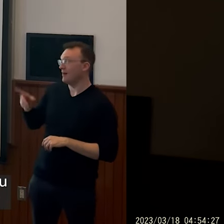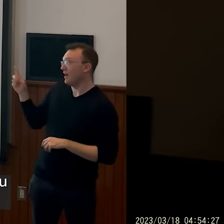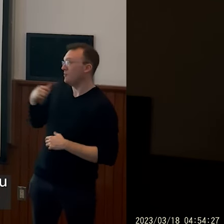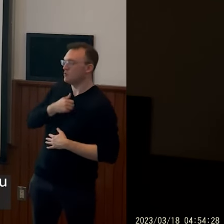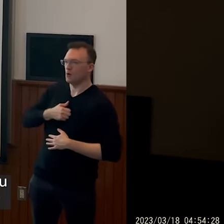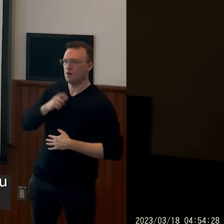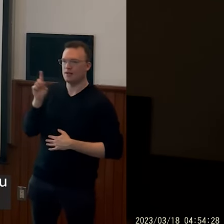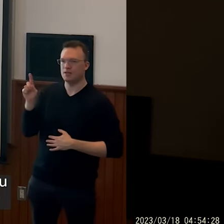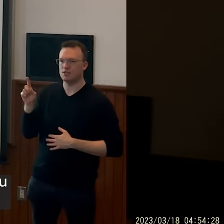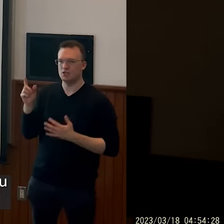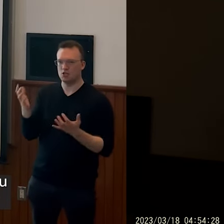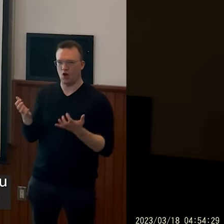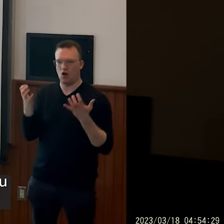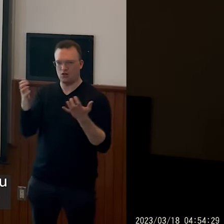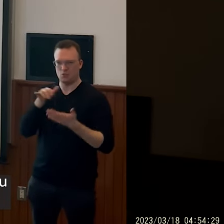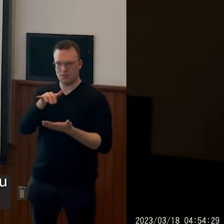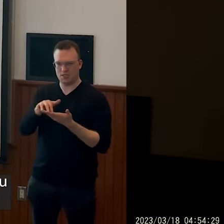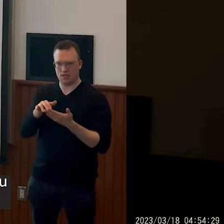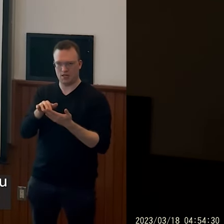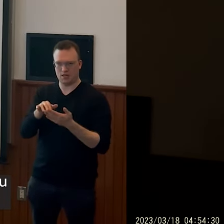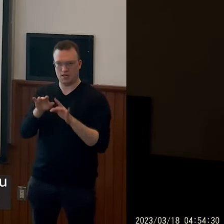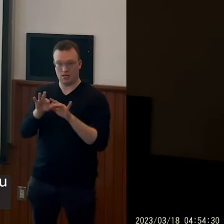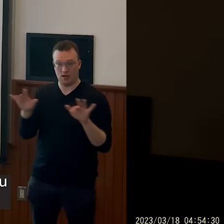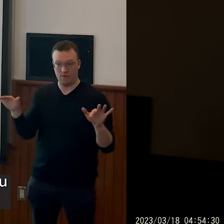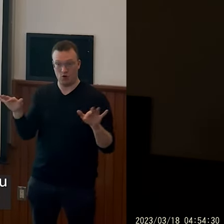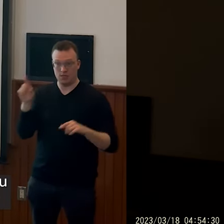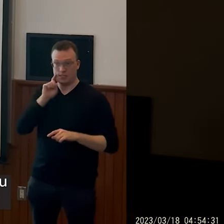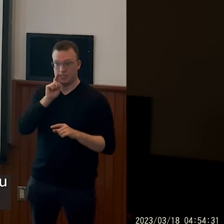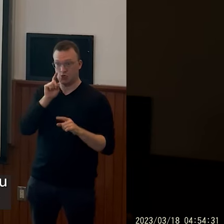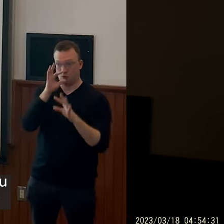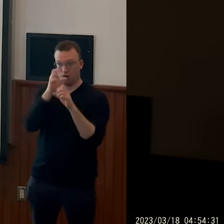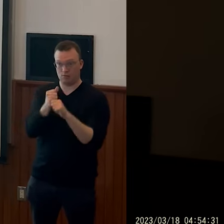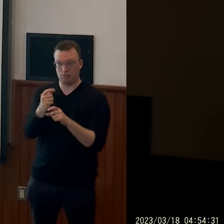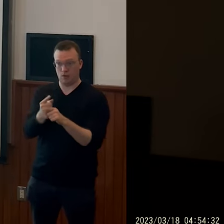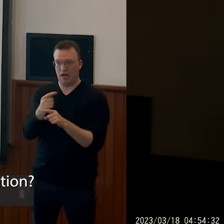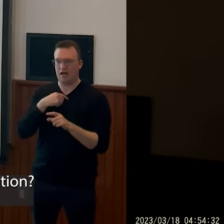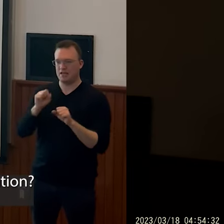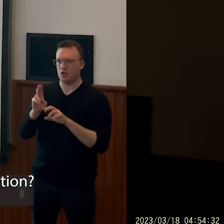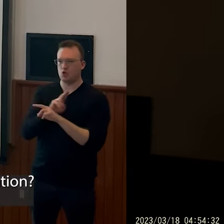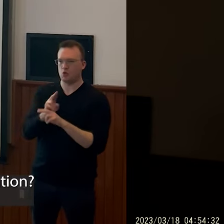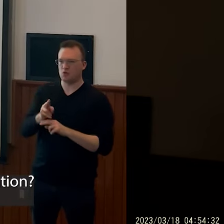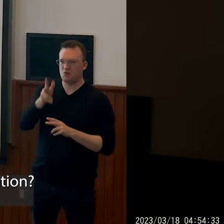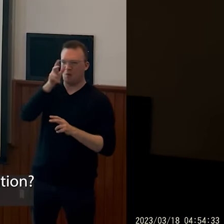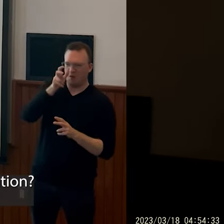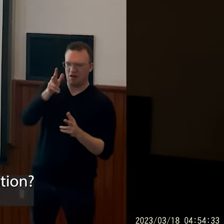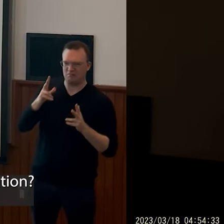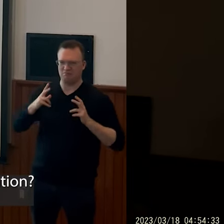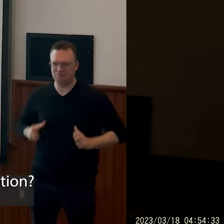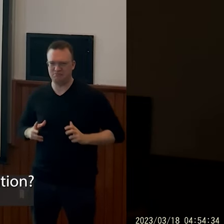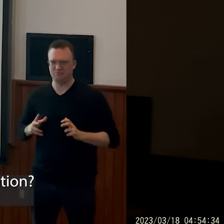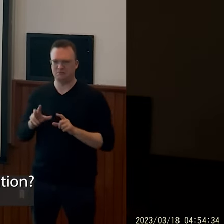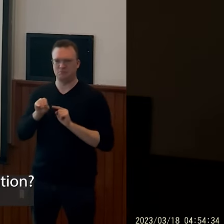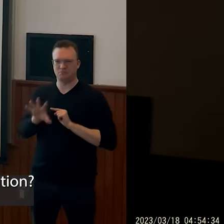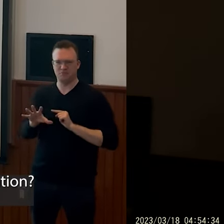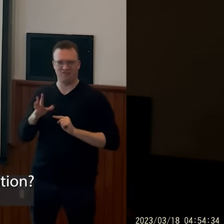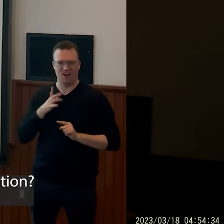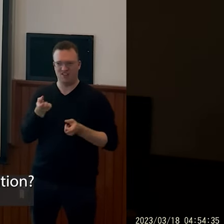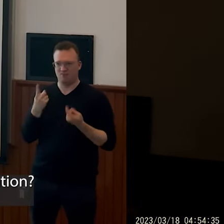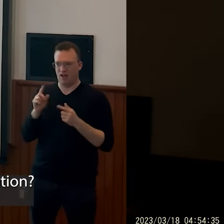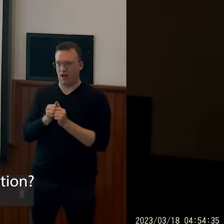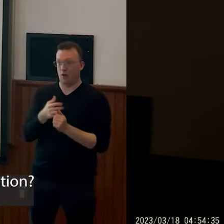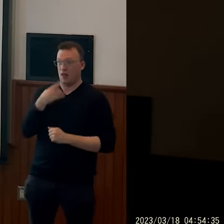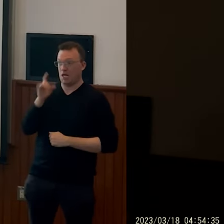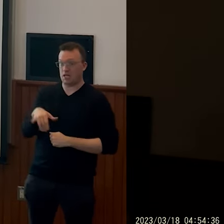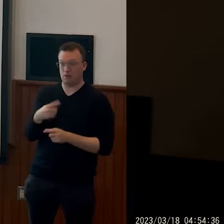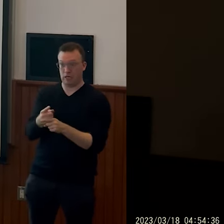This is an audience, you study diverse sexuality, right? I can use orgasm or fluid or ejaculation the way I like it.